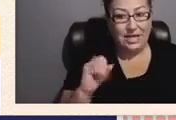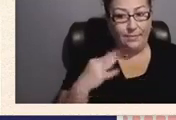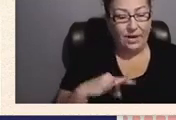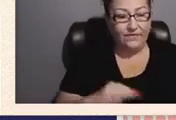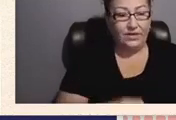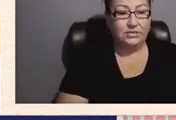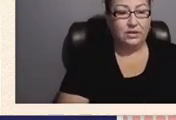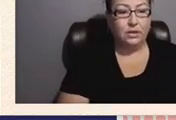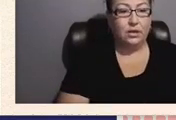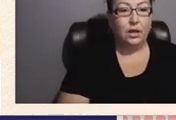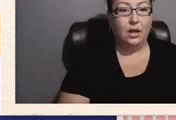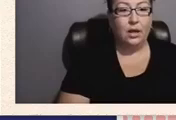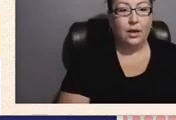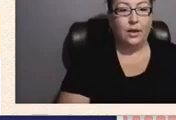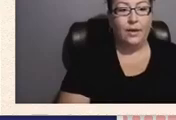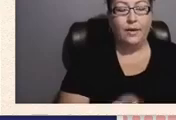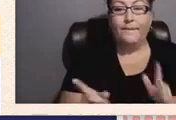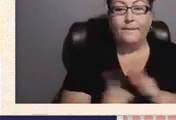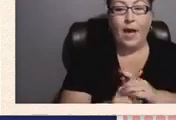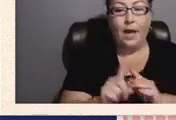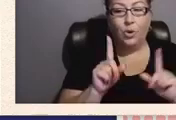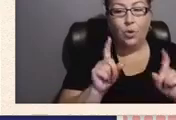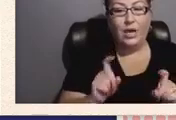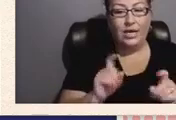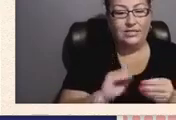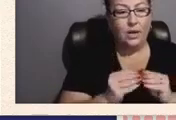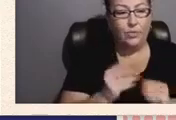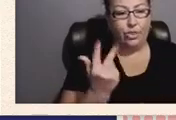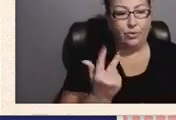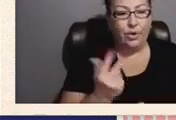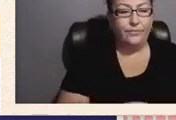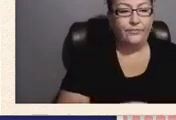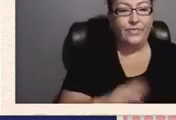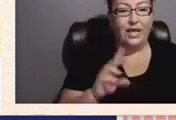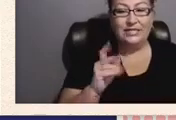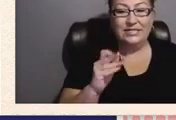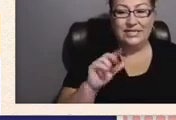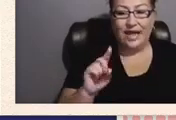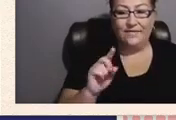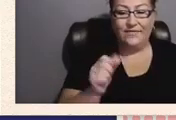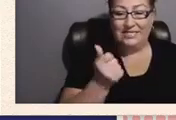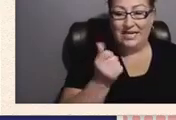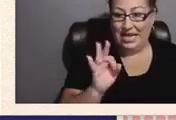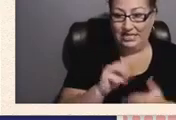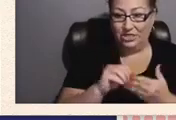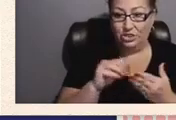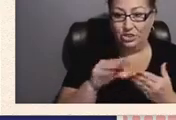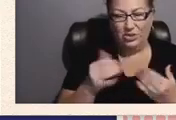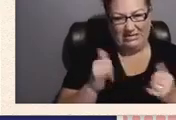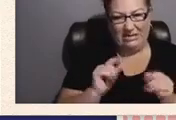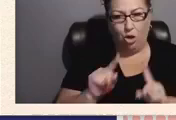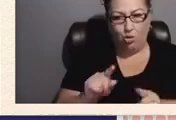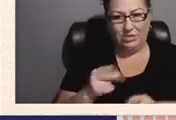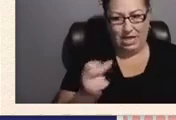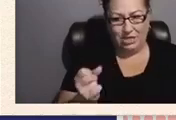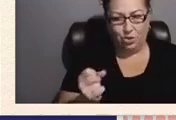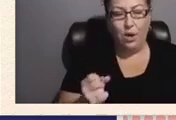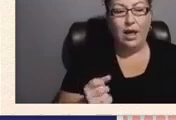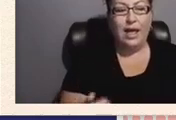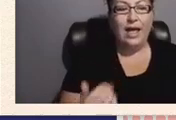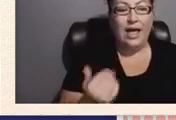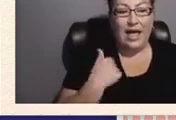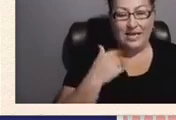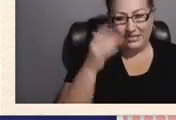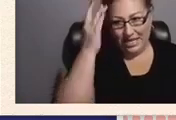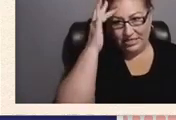Pop quiz number 3. So David is a 19-year-old student who still attends high school. He has an intellectual disability